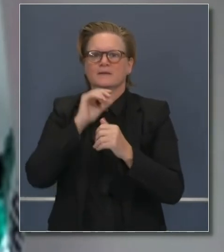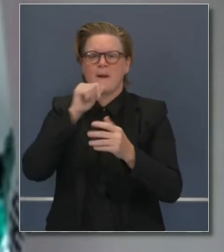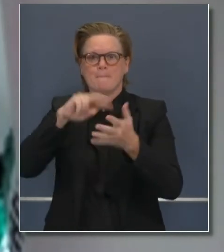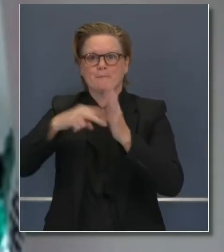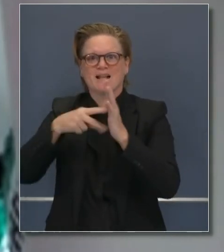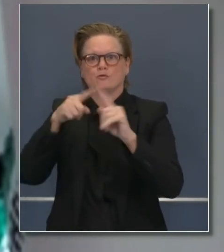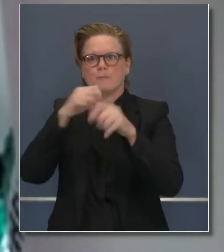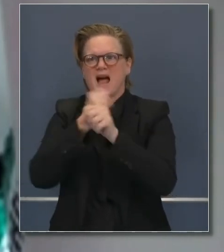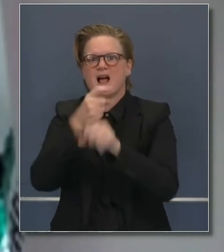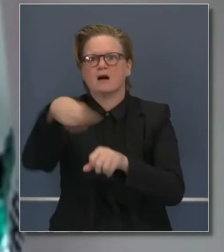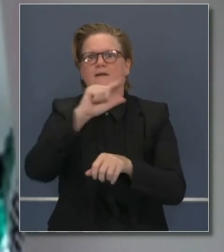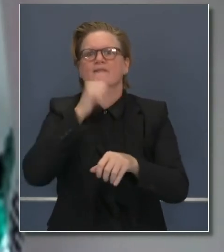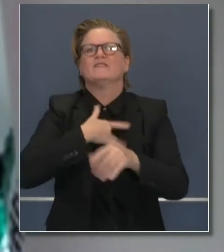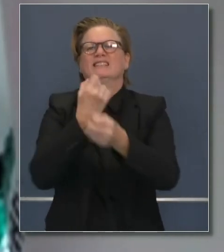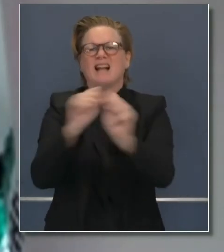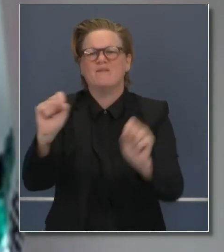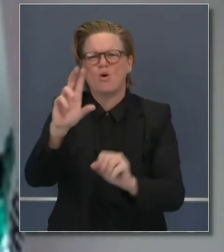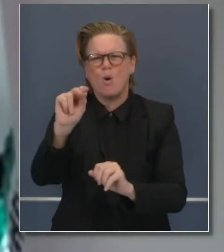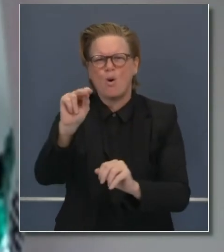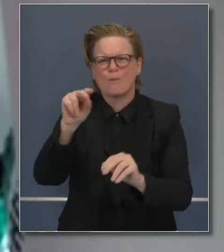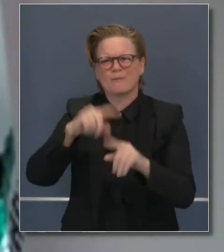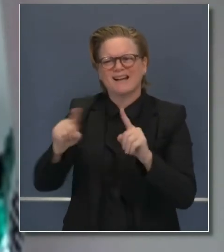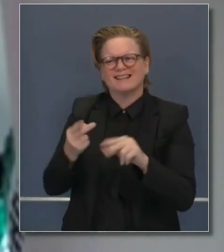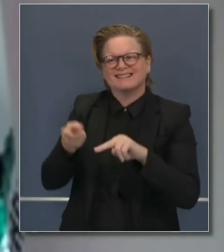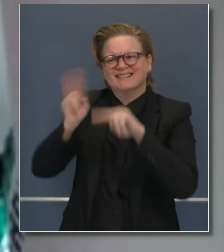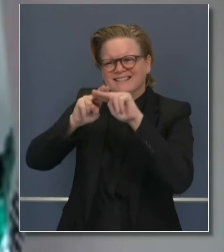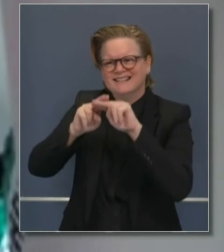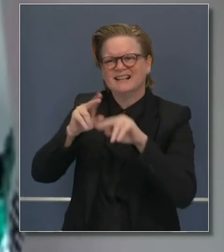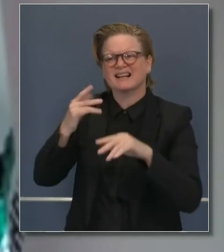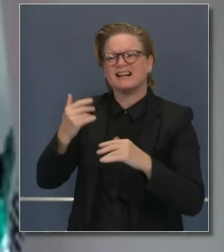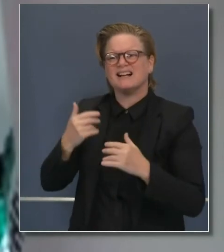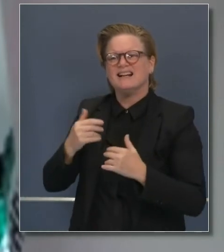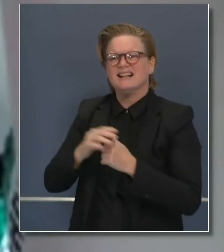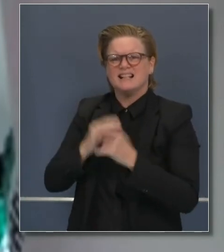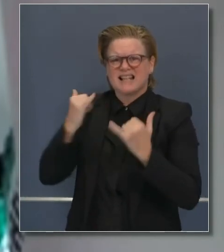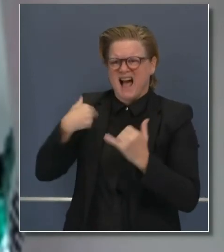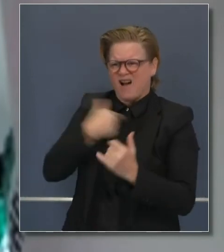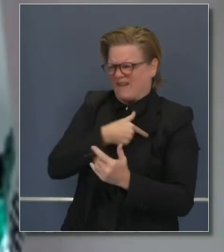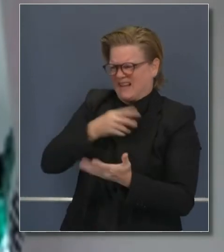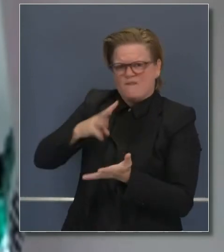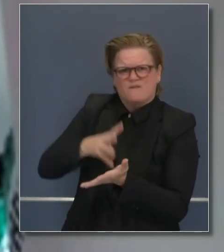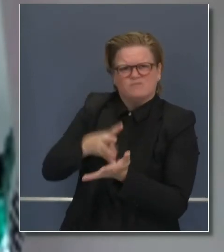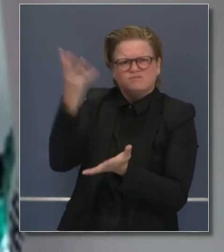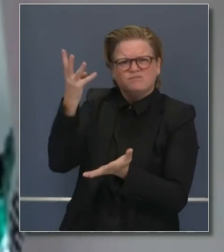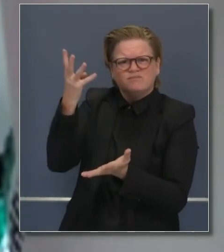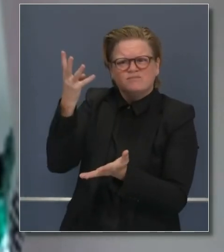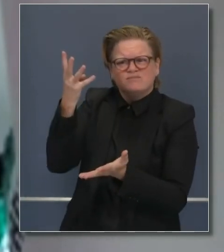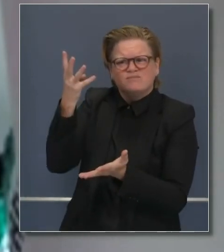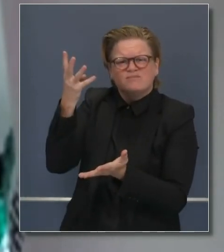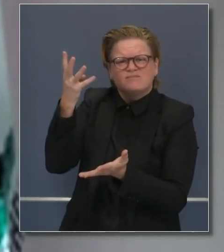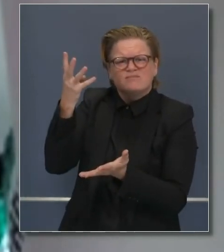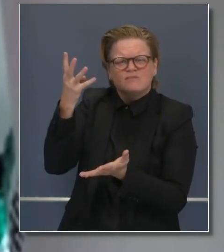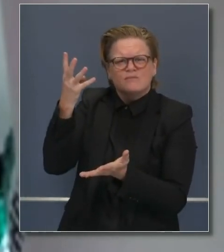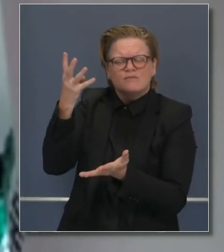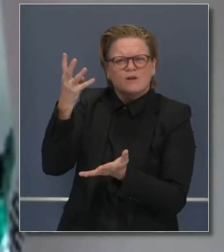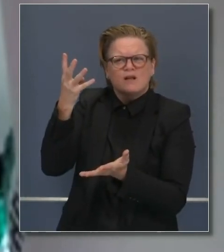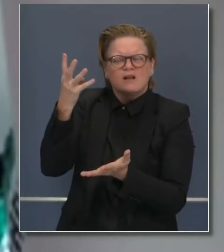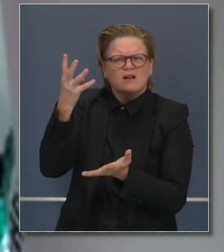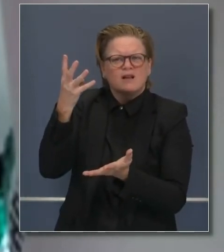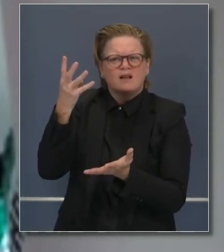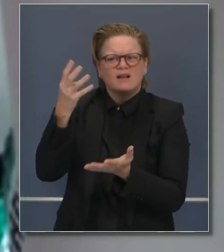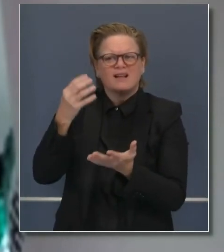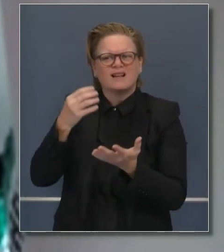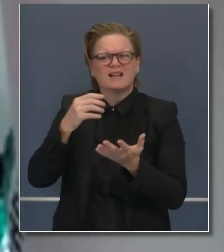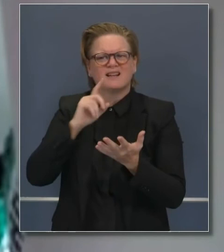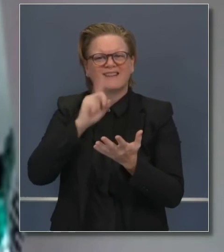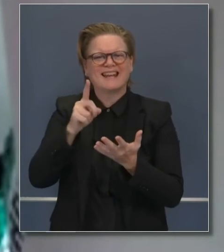that we had just 6 weeks ago. It's time that we actually limit our movement and really get this transmission down. So that's